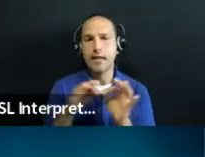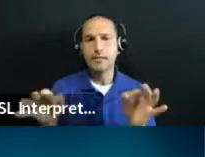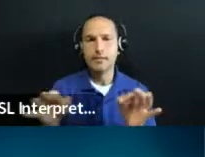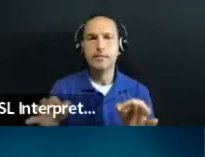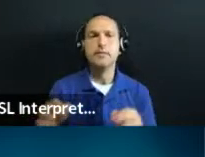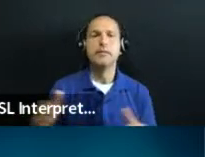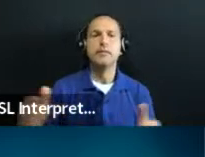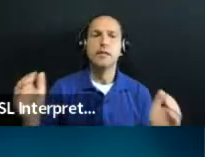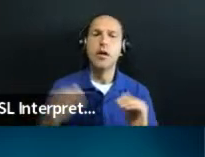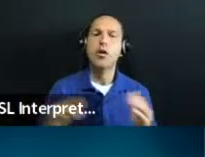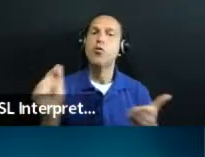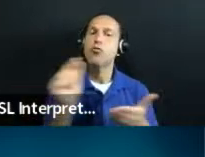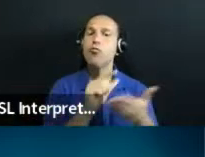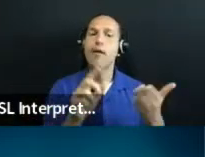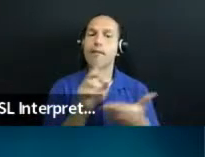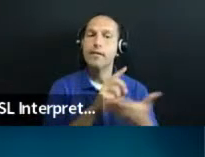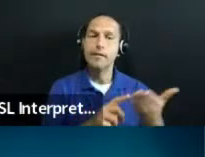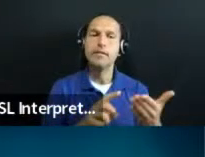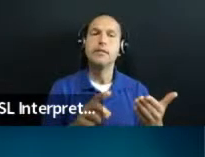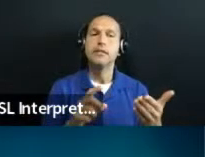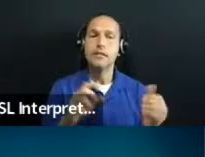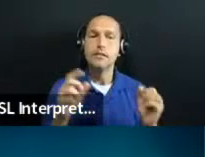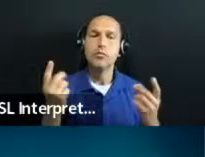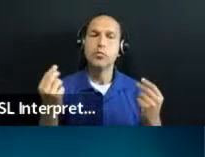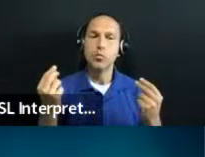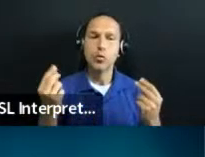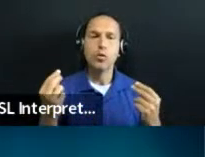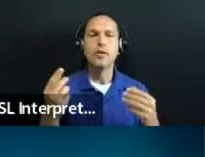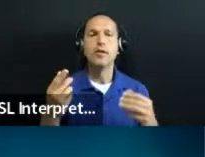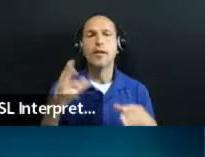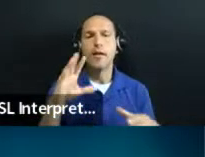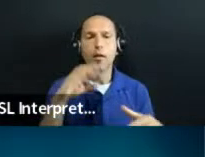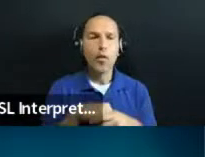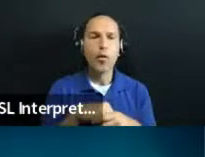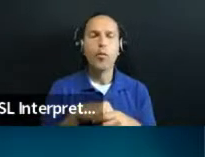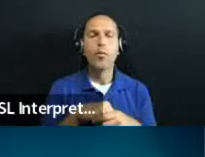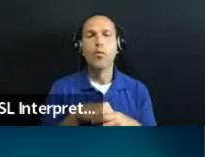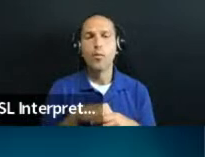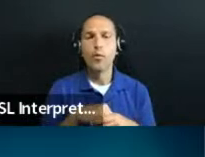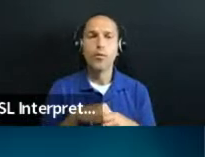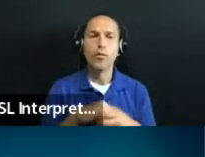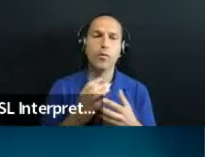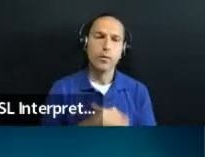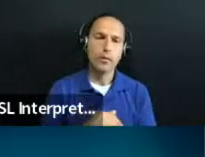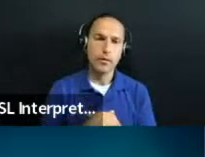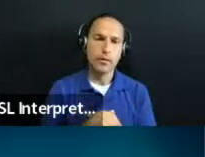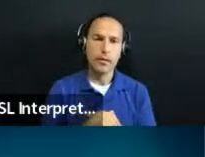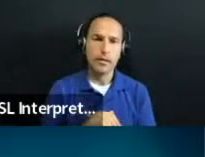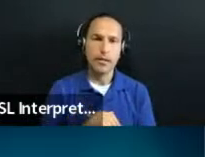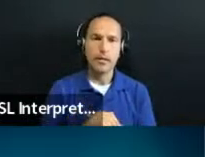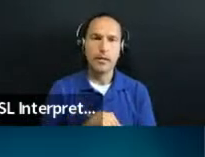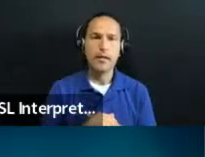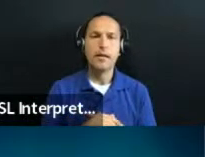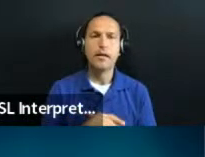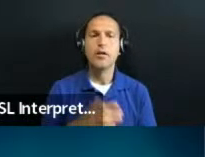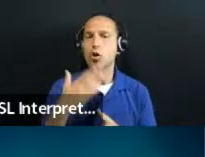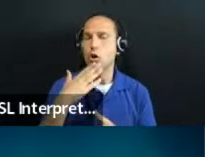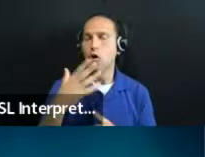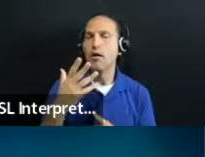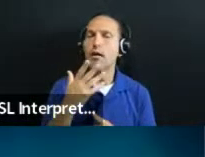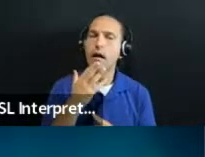Graphic designers can generally include accessibility by making sure they are including good